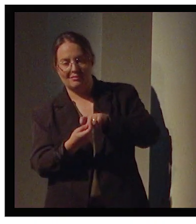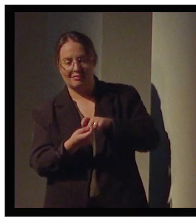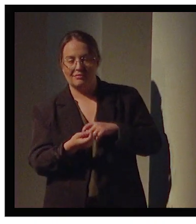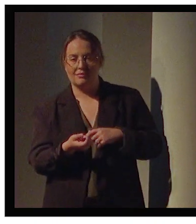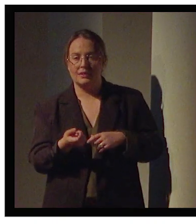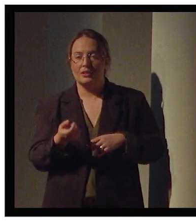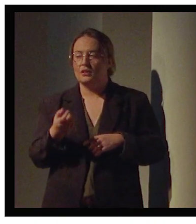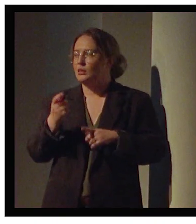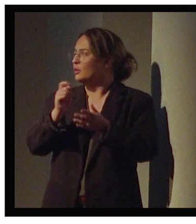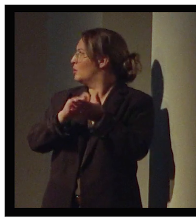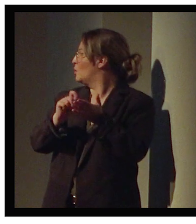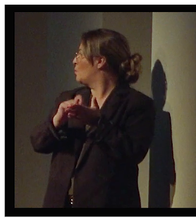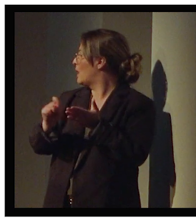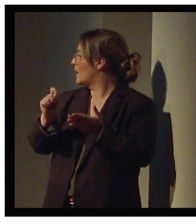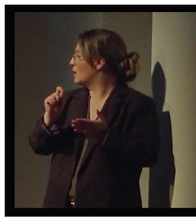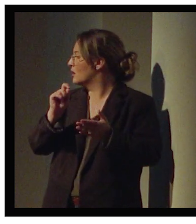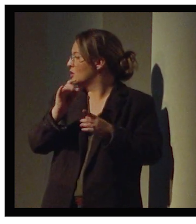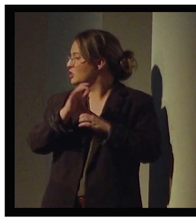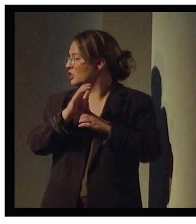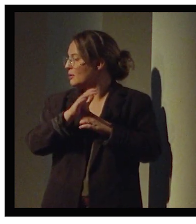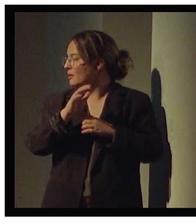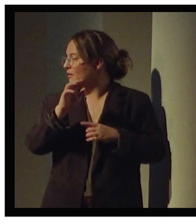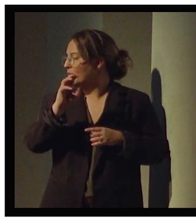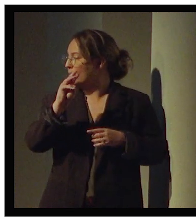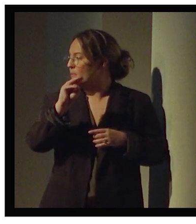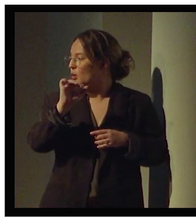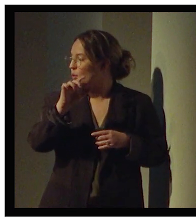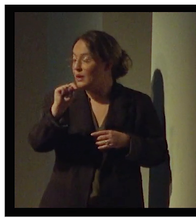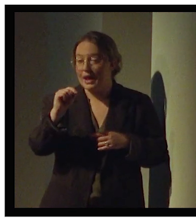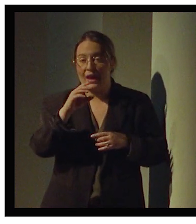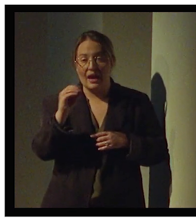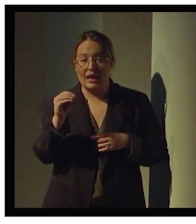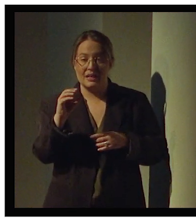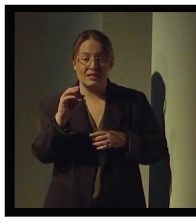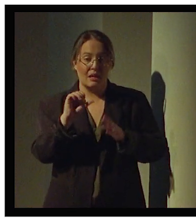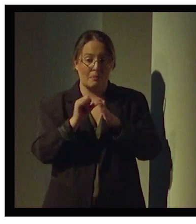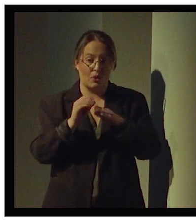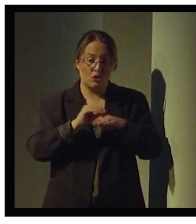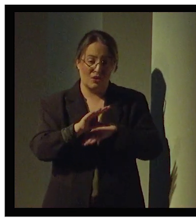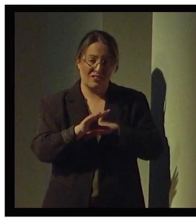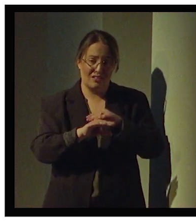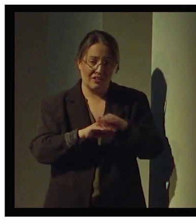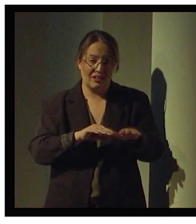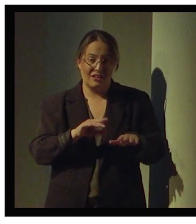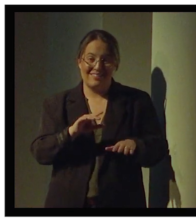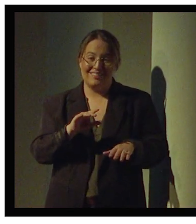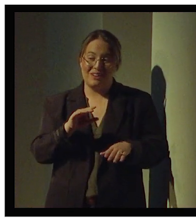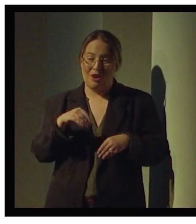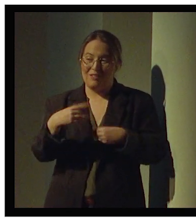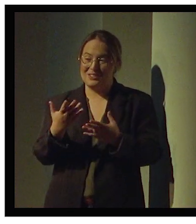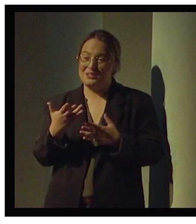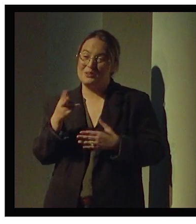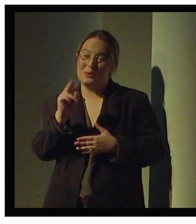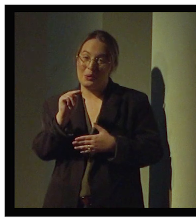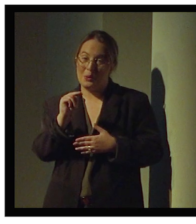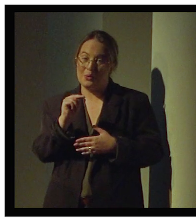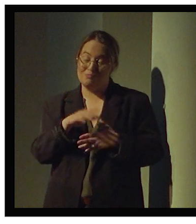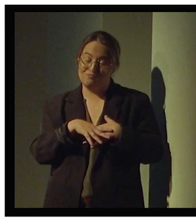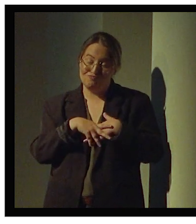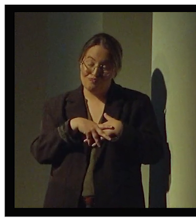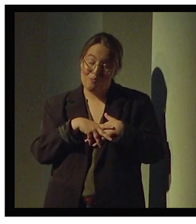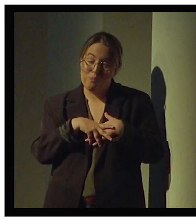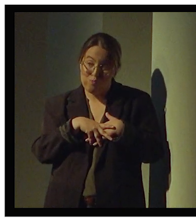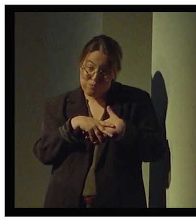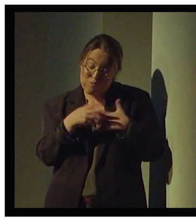of Monet and Impressionism, Émile Zola, offered his own tongue-in-cheek description of this academic painting style.